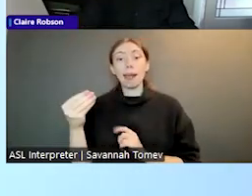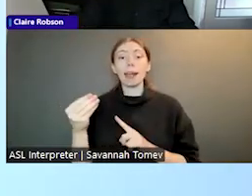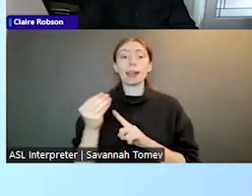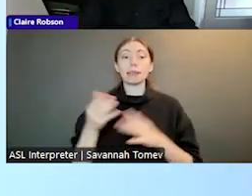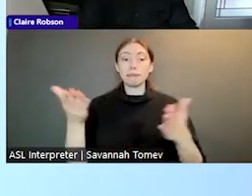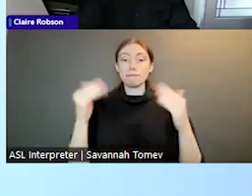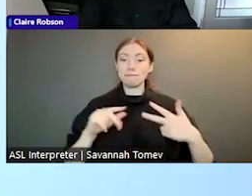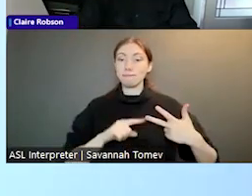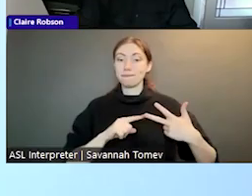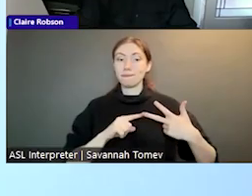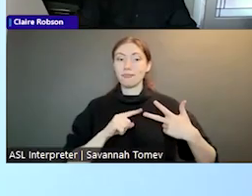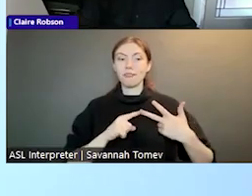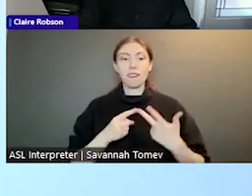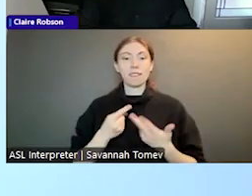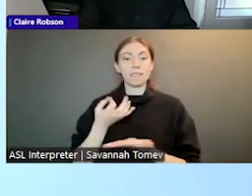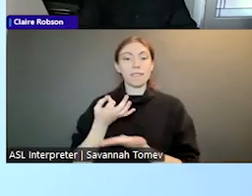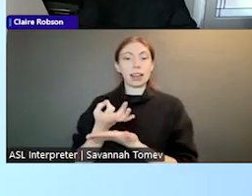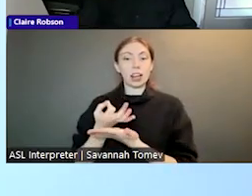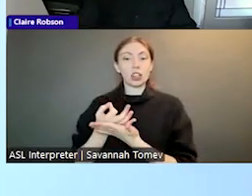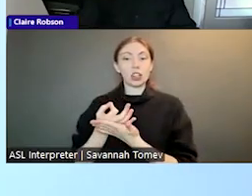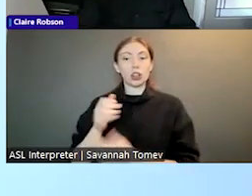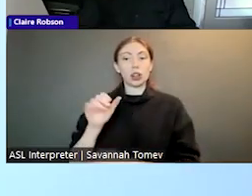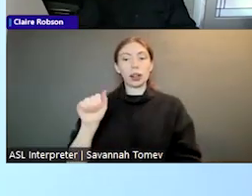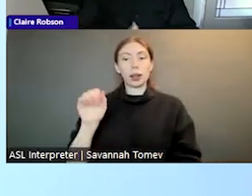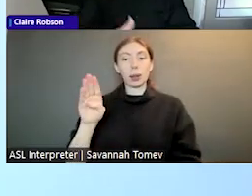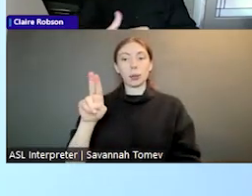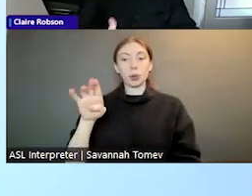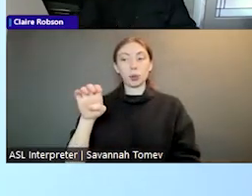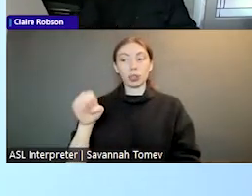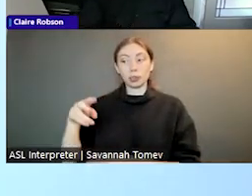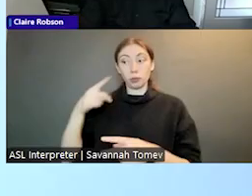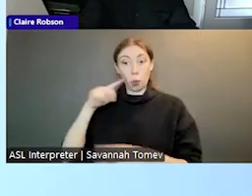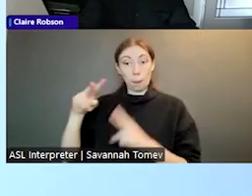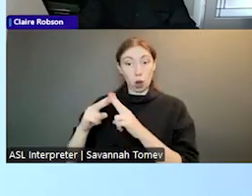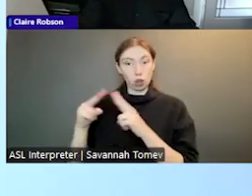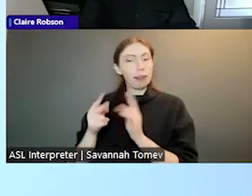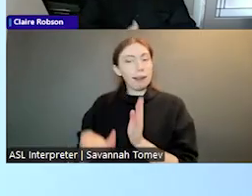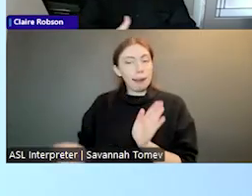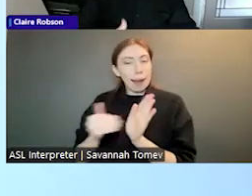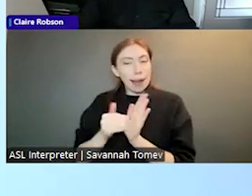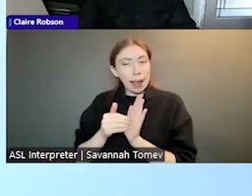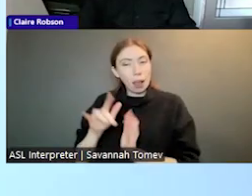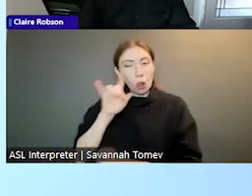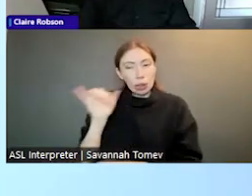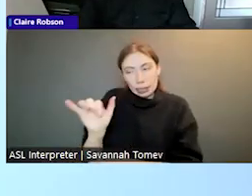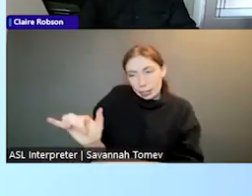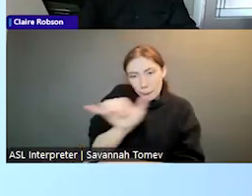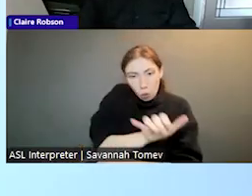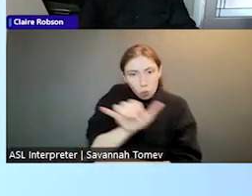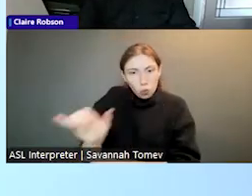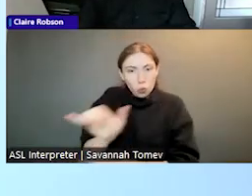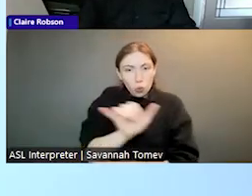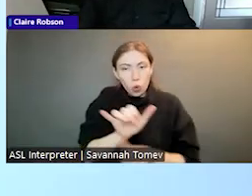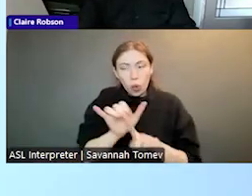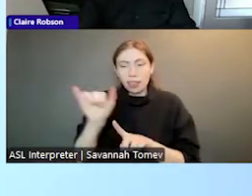abuse in partnerships looked again very similar, escalating slowly, and the slow